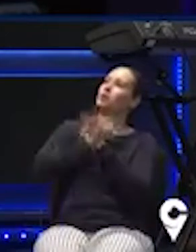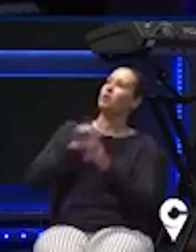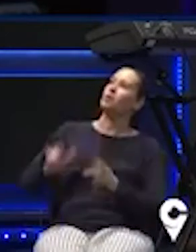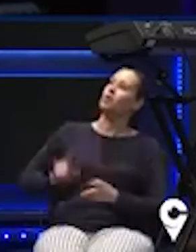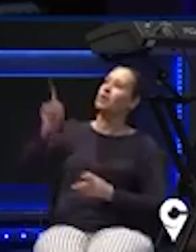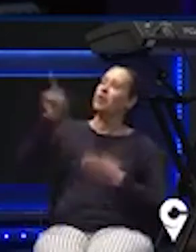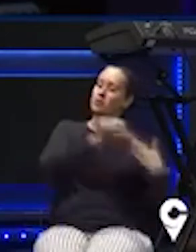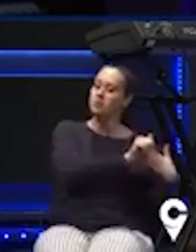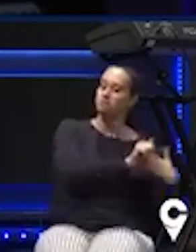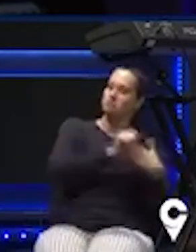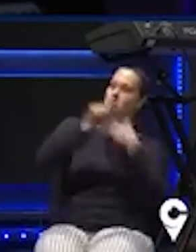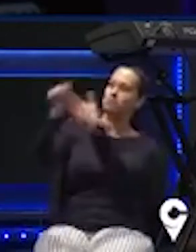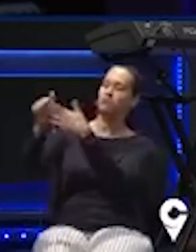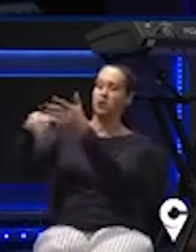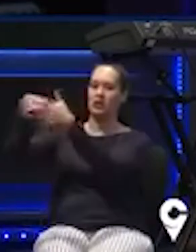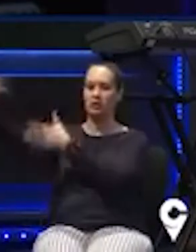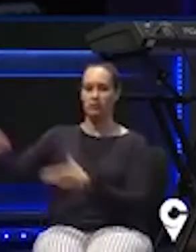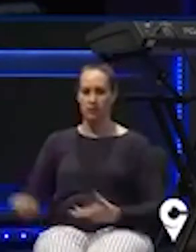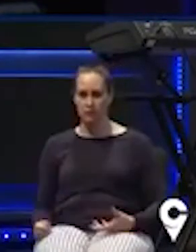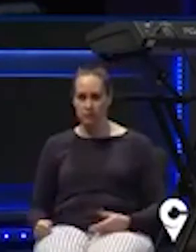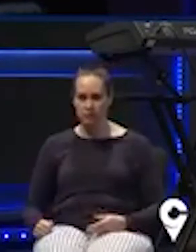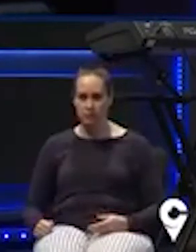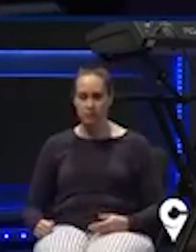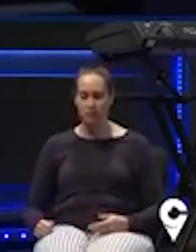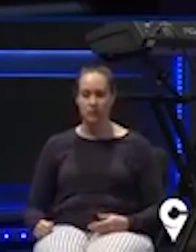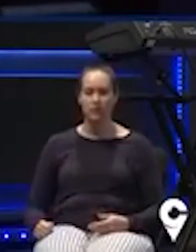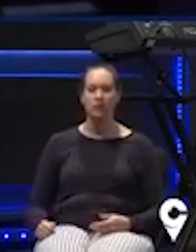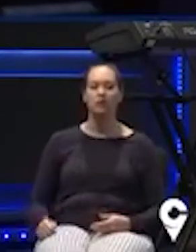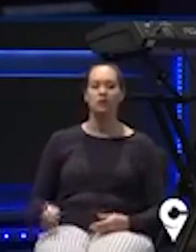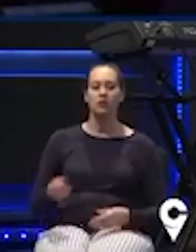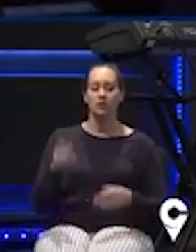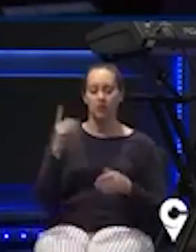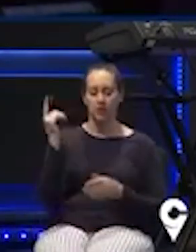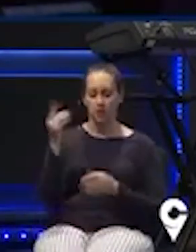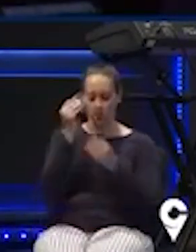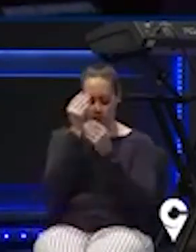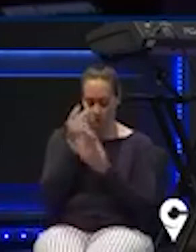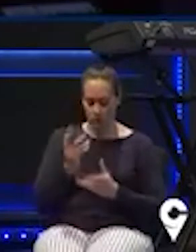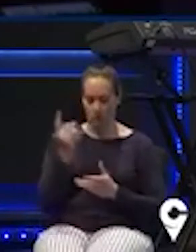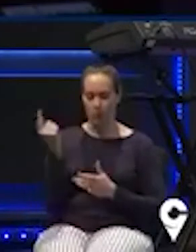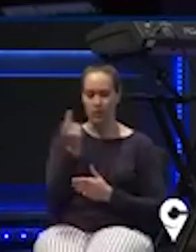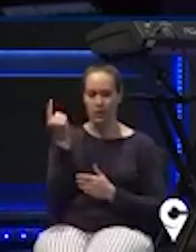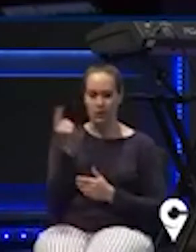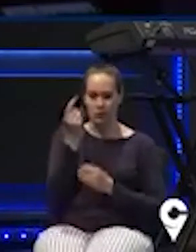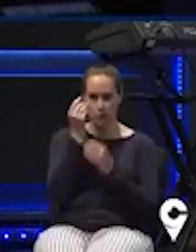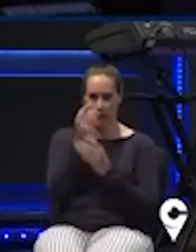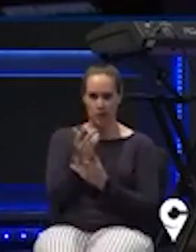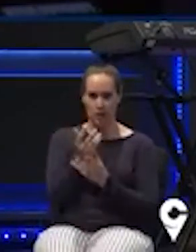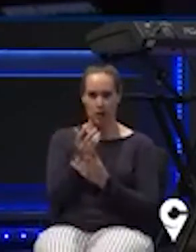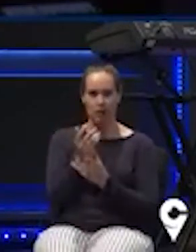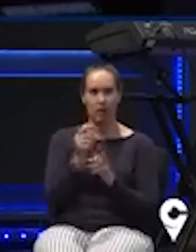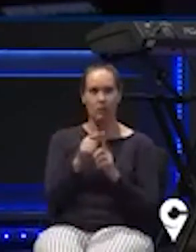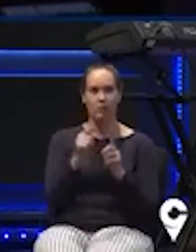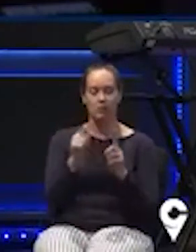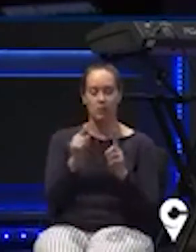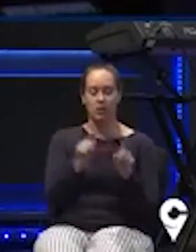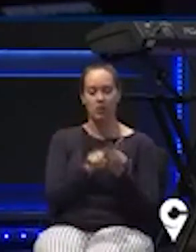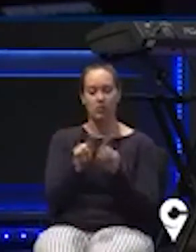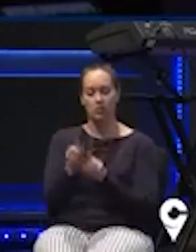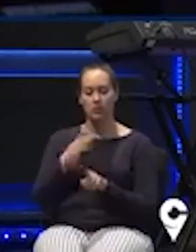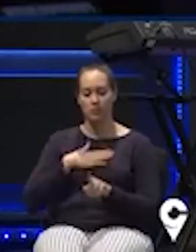Back at Philippians, verse 12. Therefore, my dear friends, if you have always obeyed, not only in my presence, but now much more in my